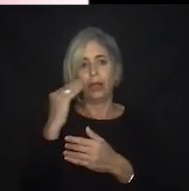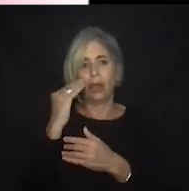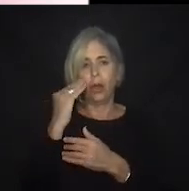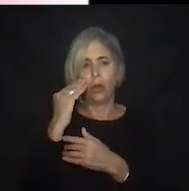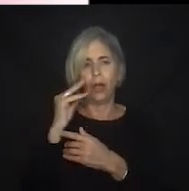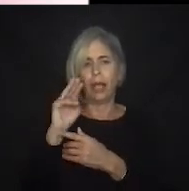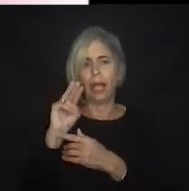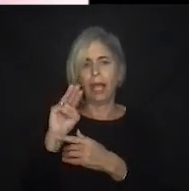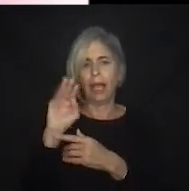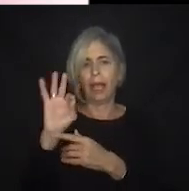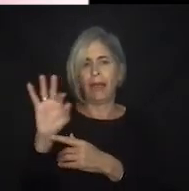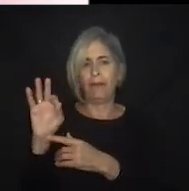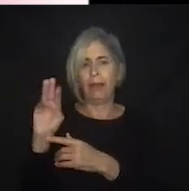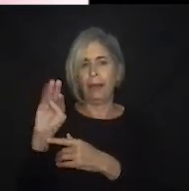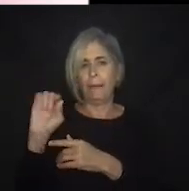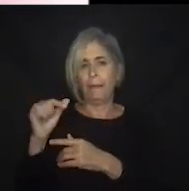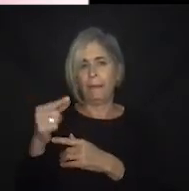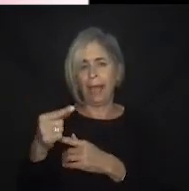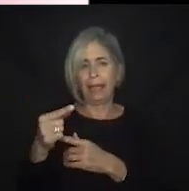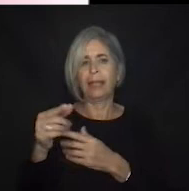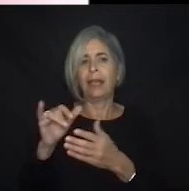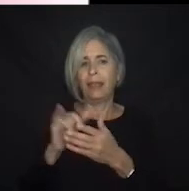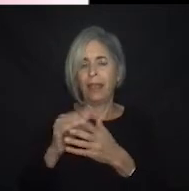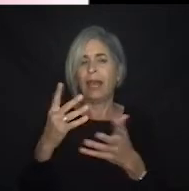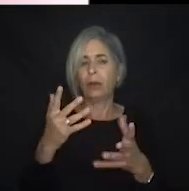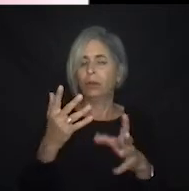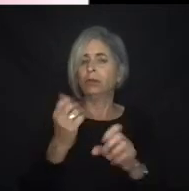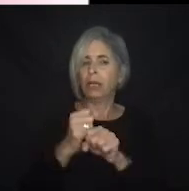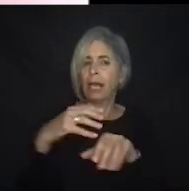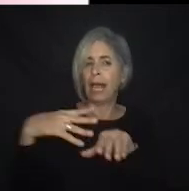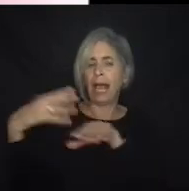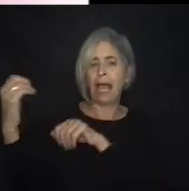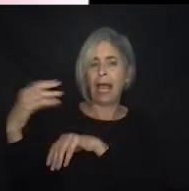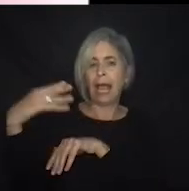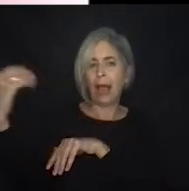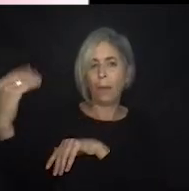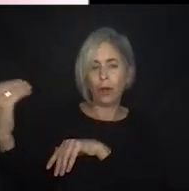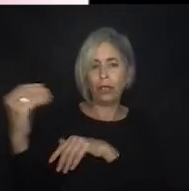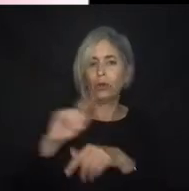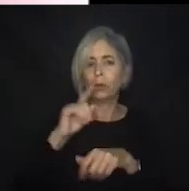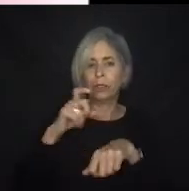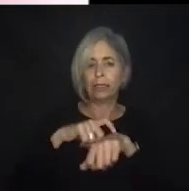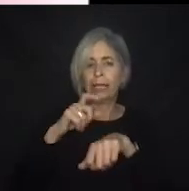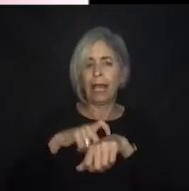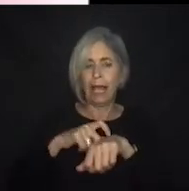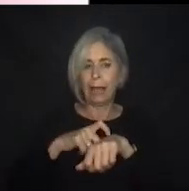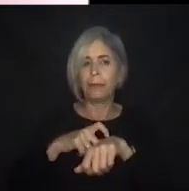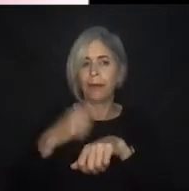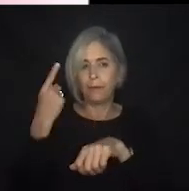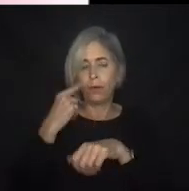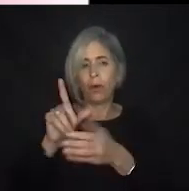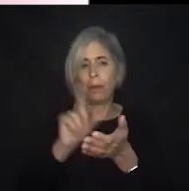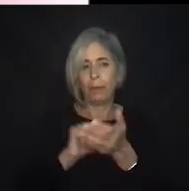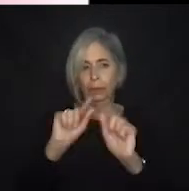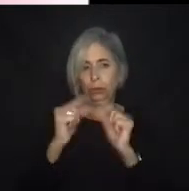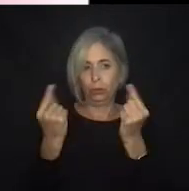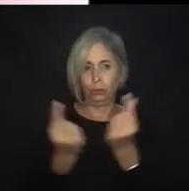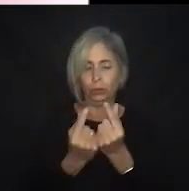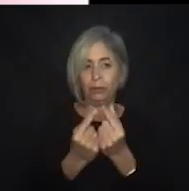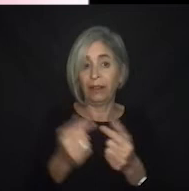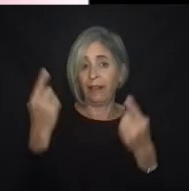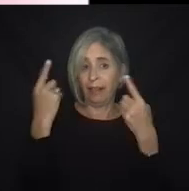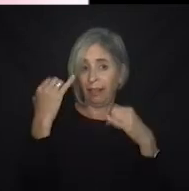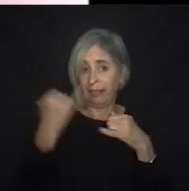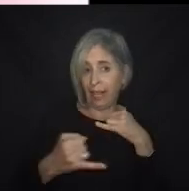as FFmpeg, which will allow us to actually send that outputted video data in real-time chunks to our publishing source.